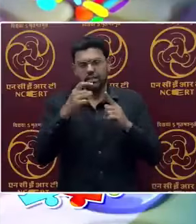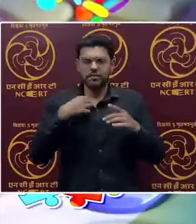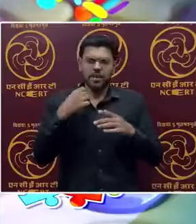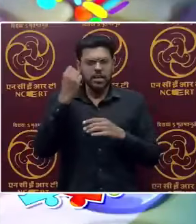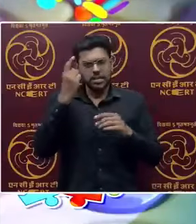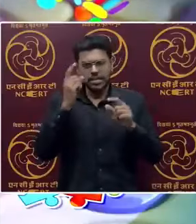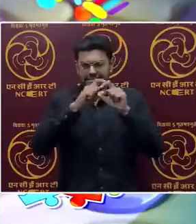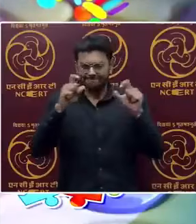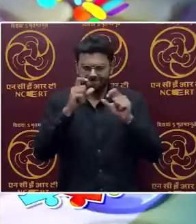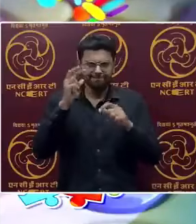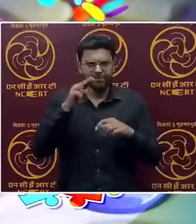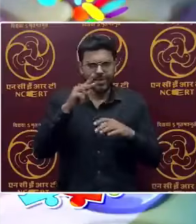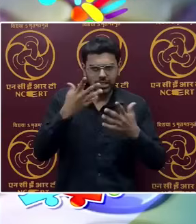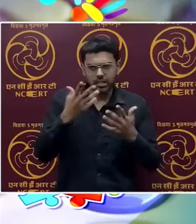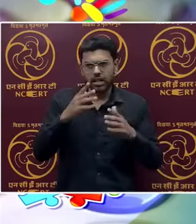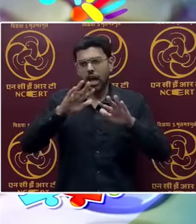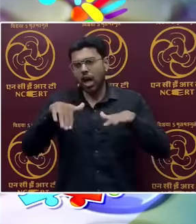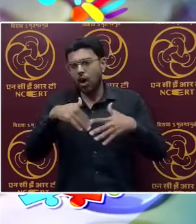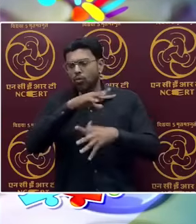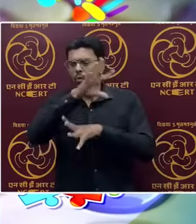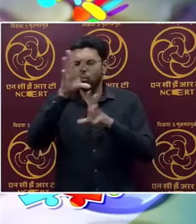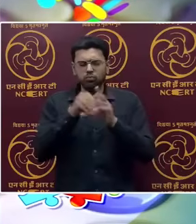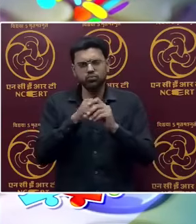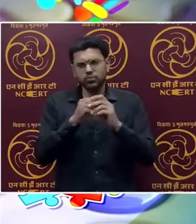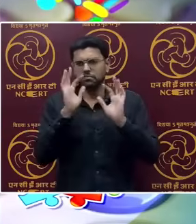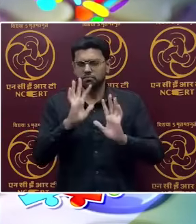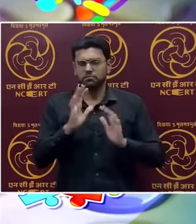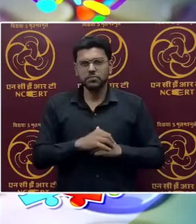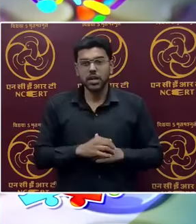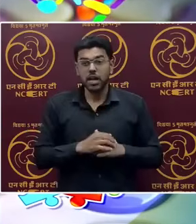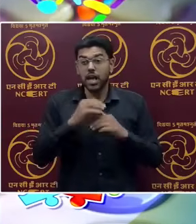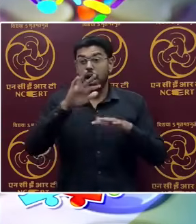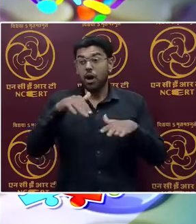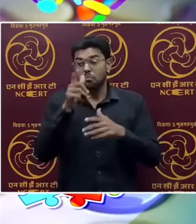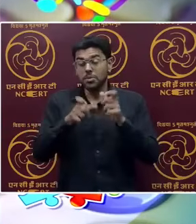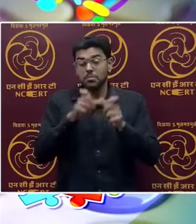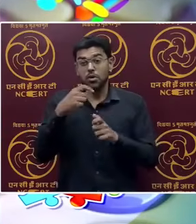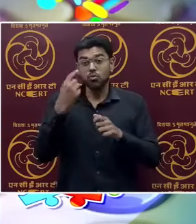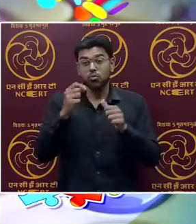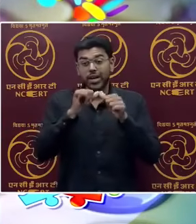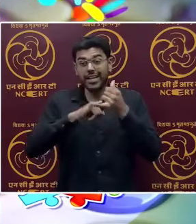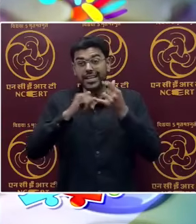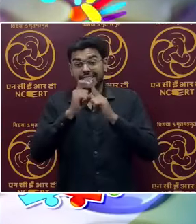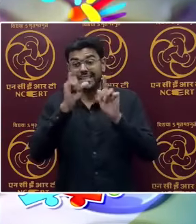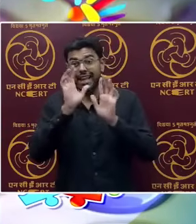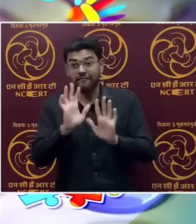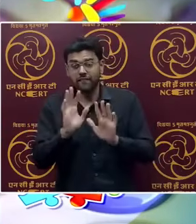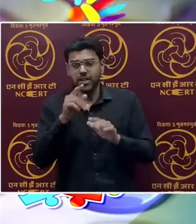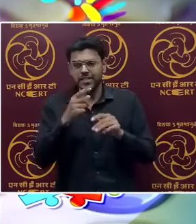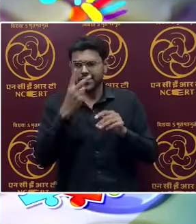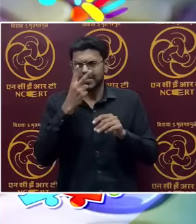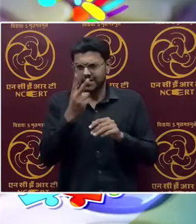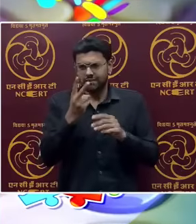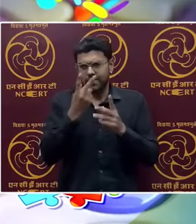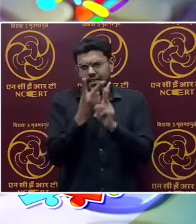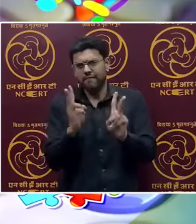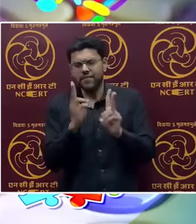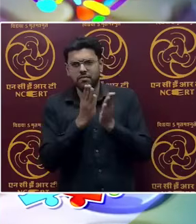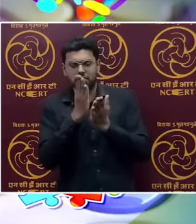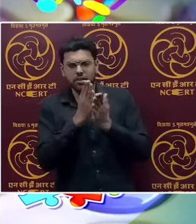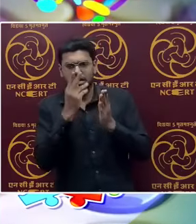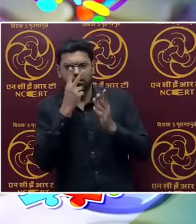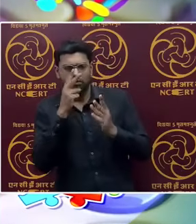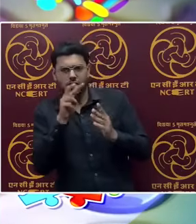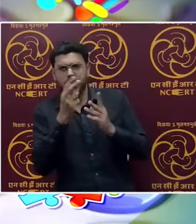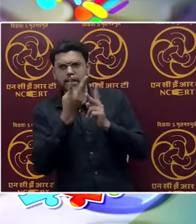the definition, what it is all about, and how people with autism just look at things differently. They have